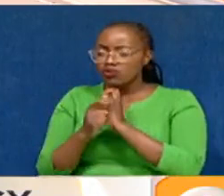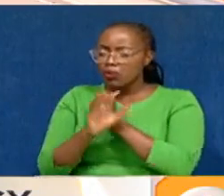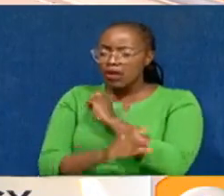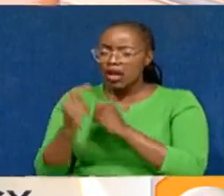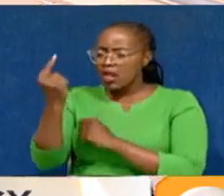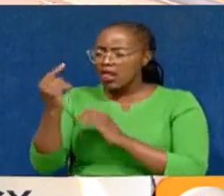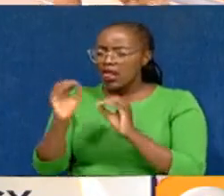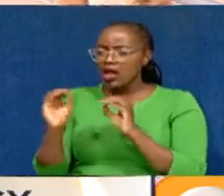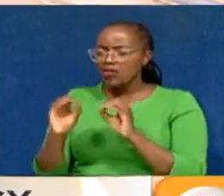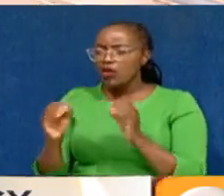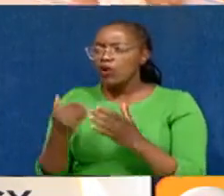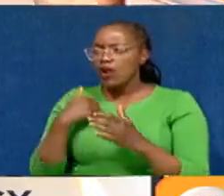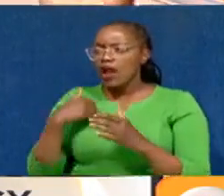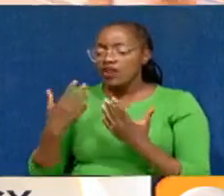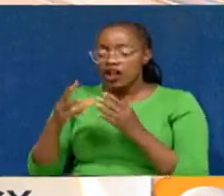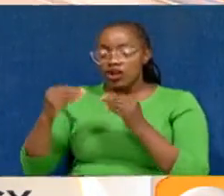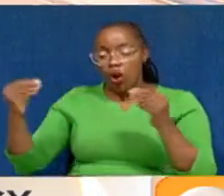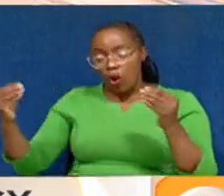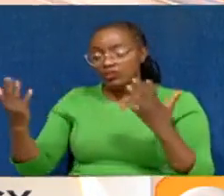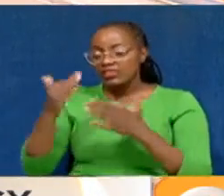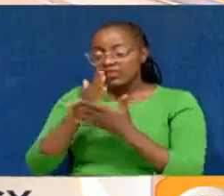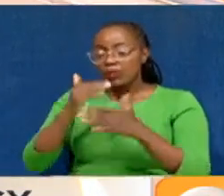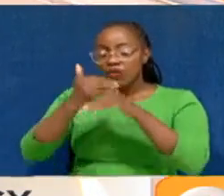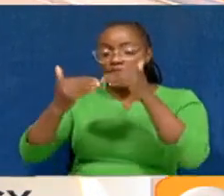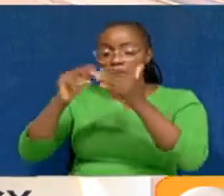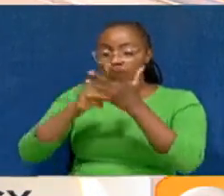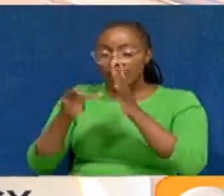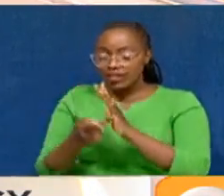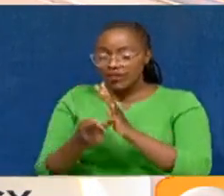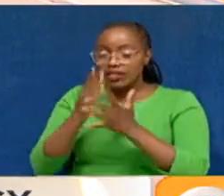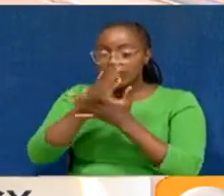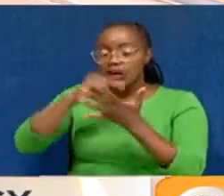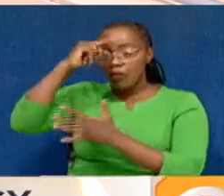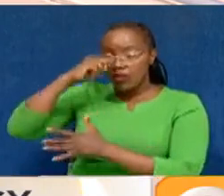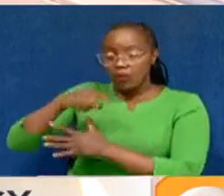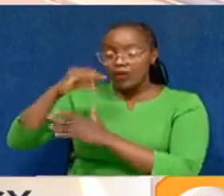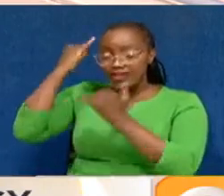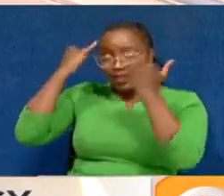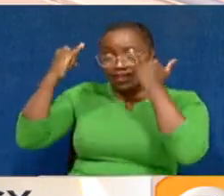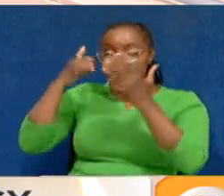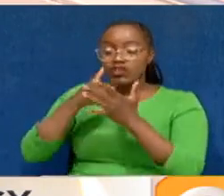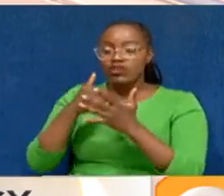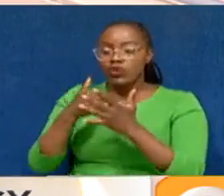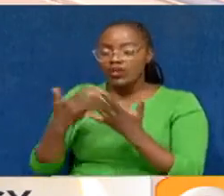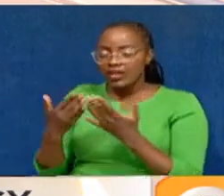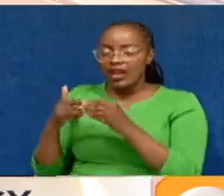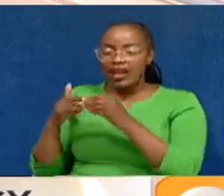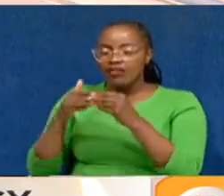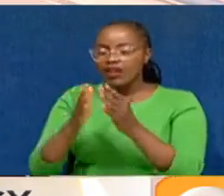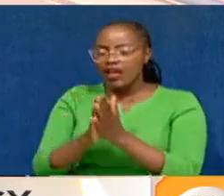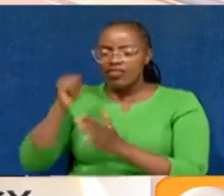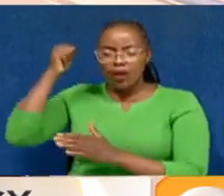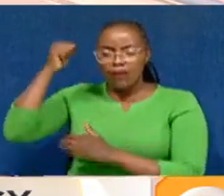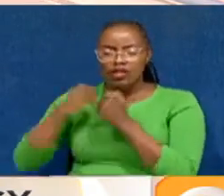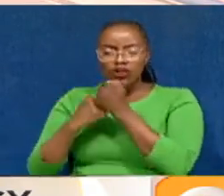5 years. You need a long some of the infrastructure projects, some of the policy initiatives, including governance. You know, the political